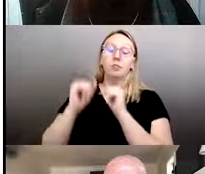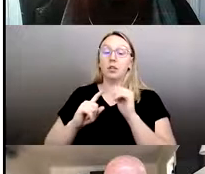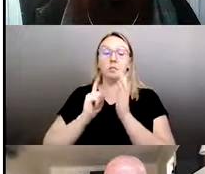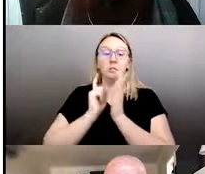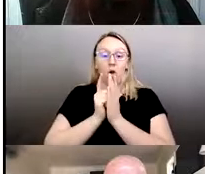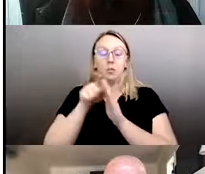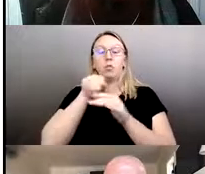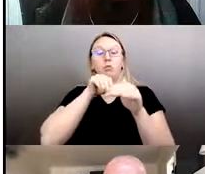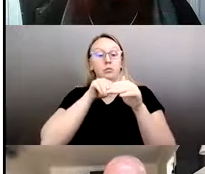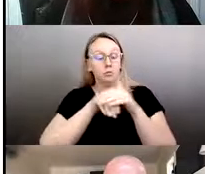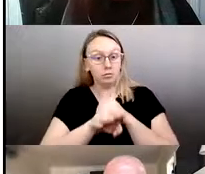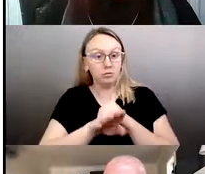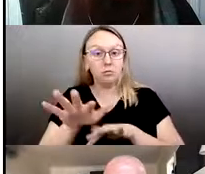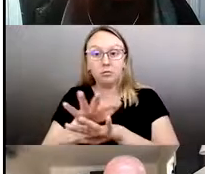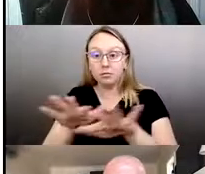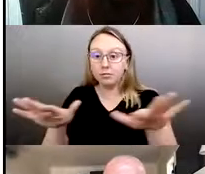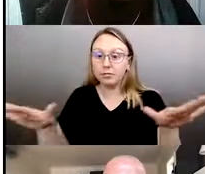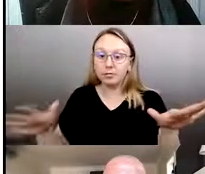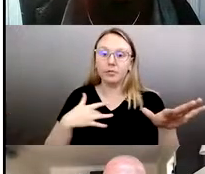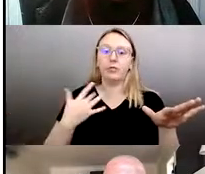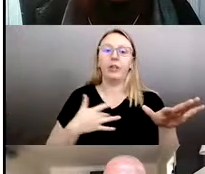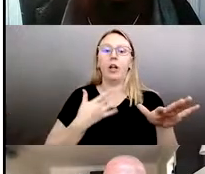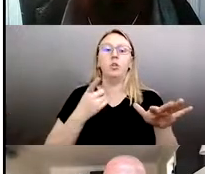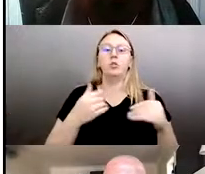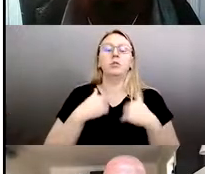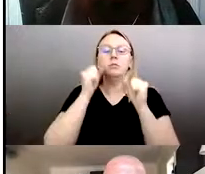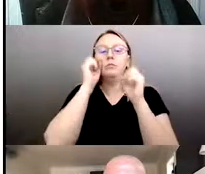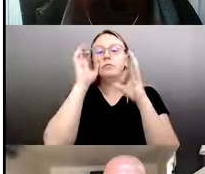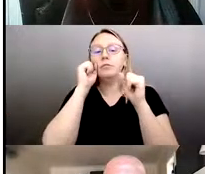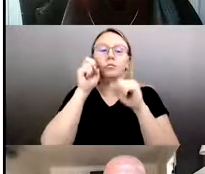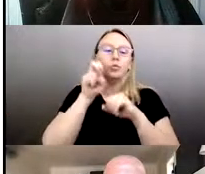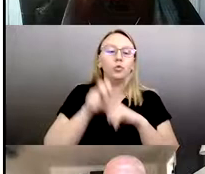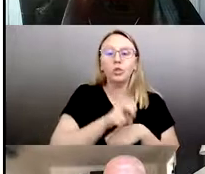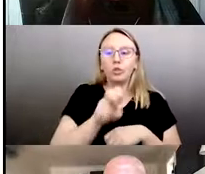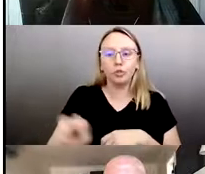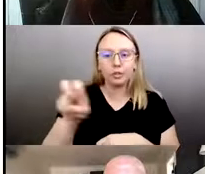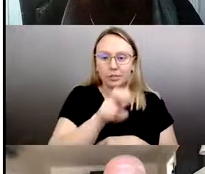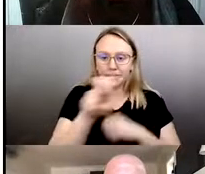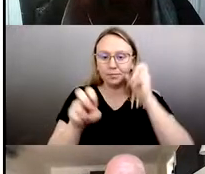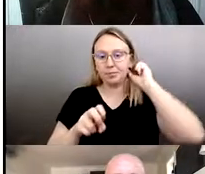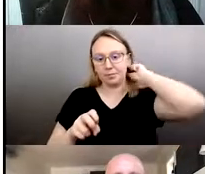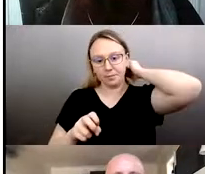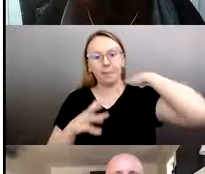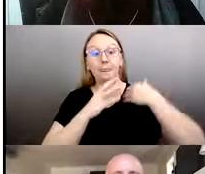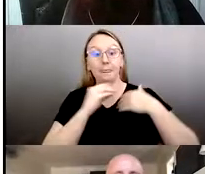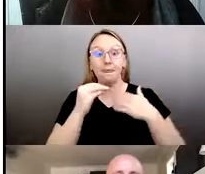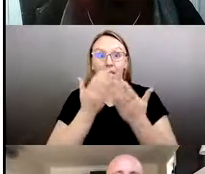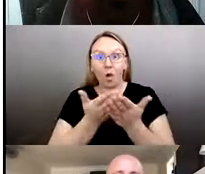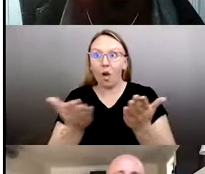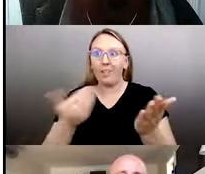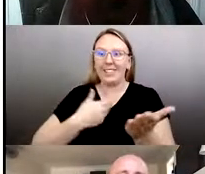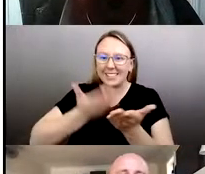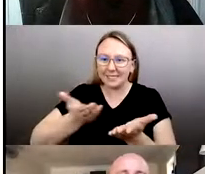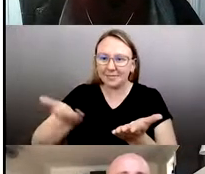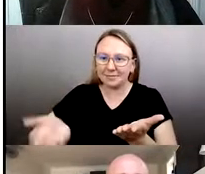this space, you feel like you are being taken on a fantastical journey, and everywhere are objects. For a